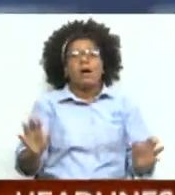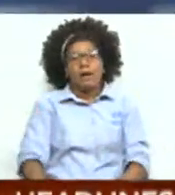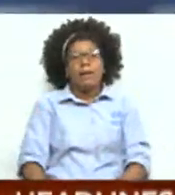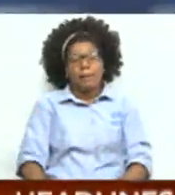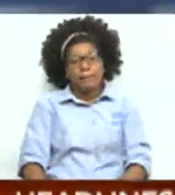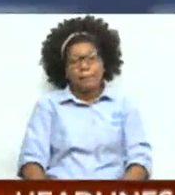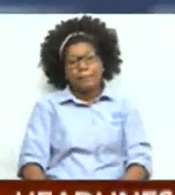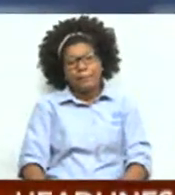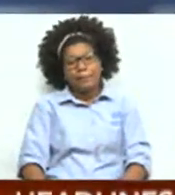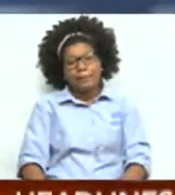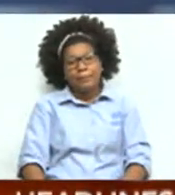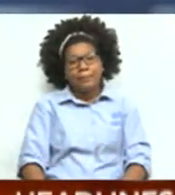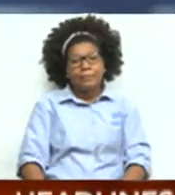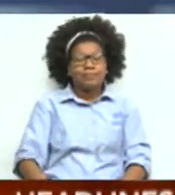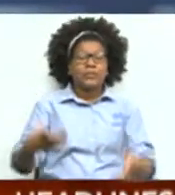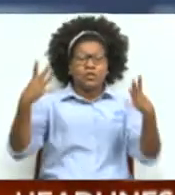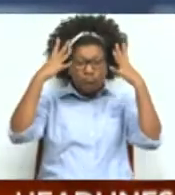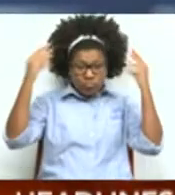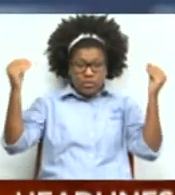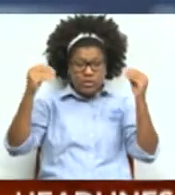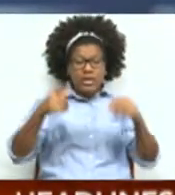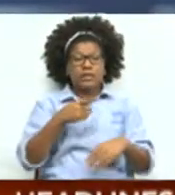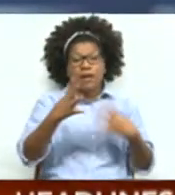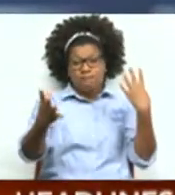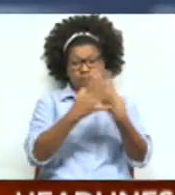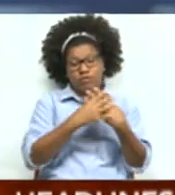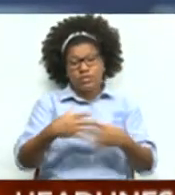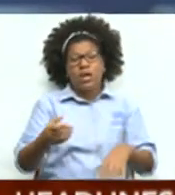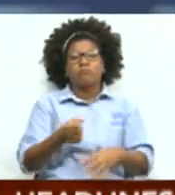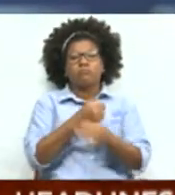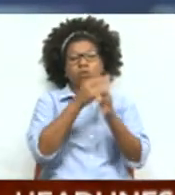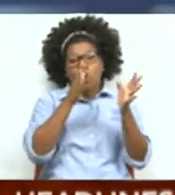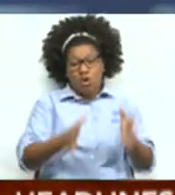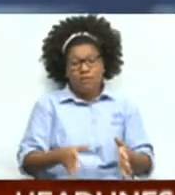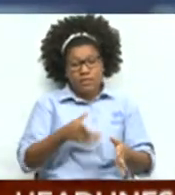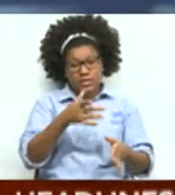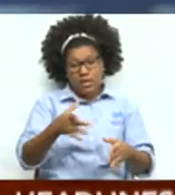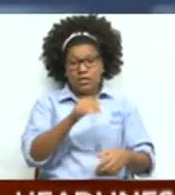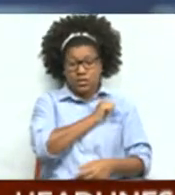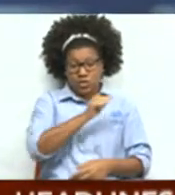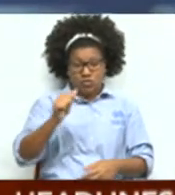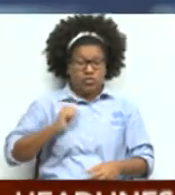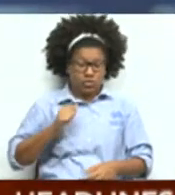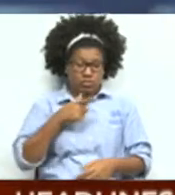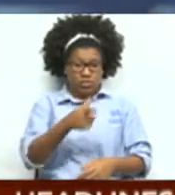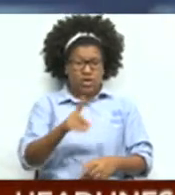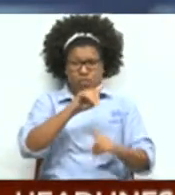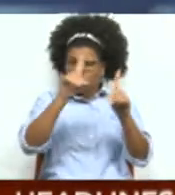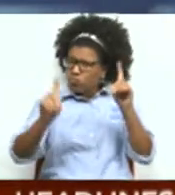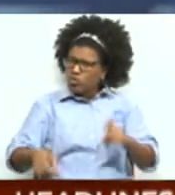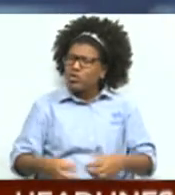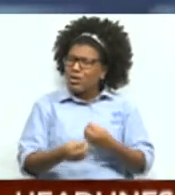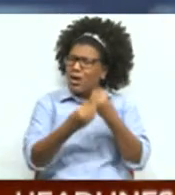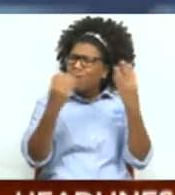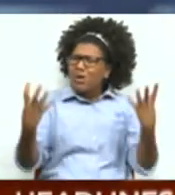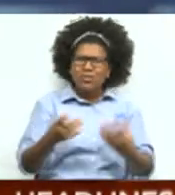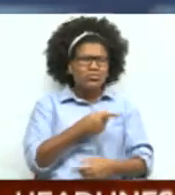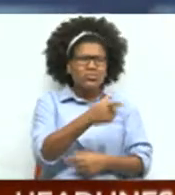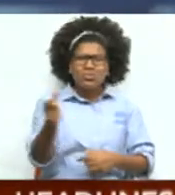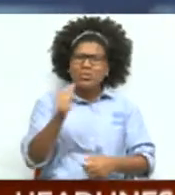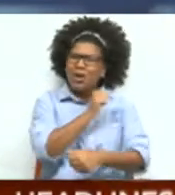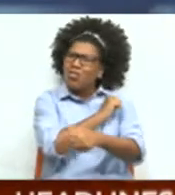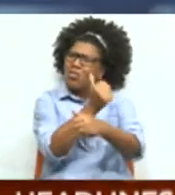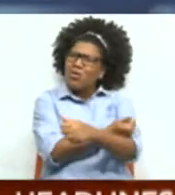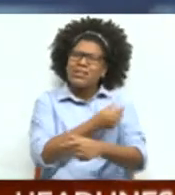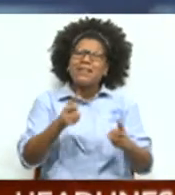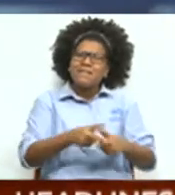President of the Prison Officers Association, Gerard Gordon, is questioning just how much those in authority value their safety months